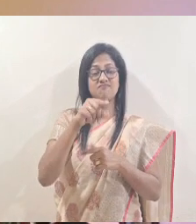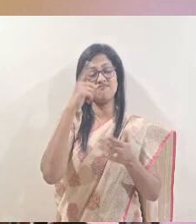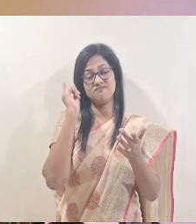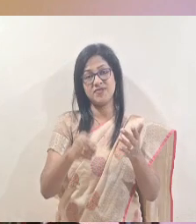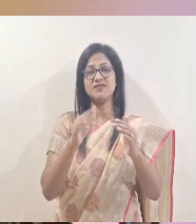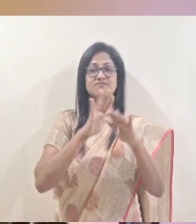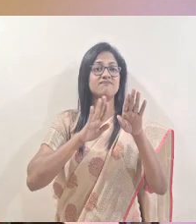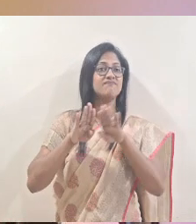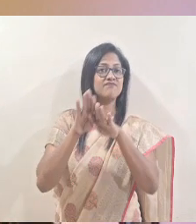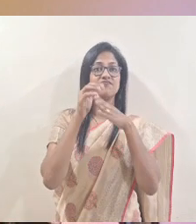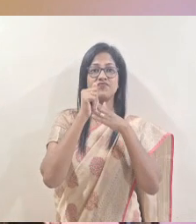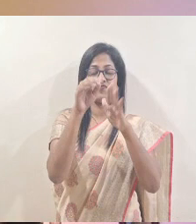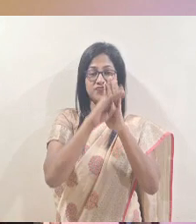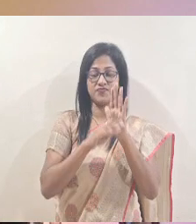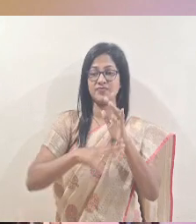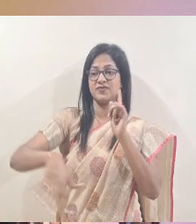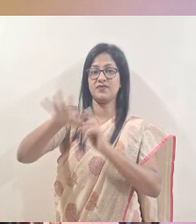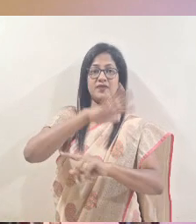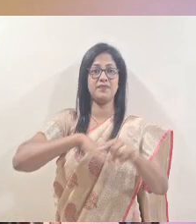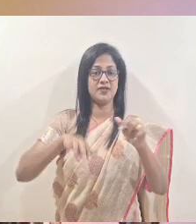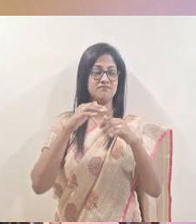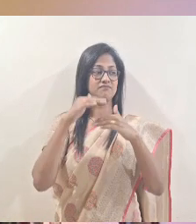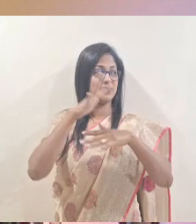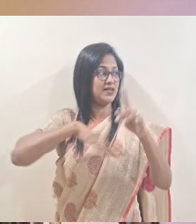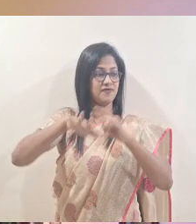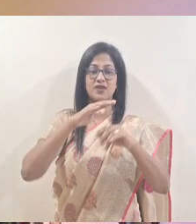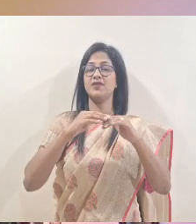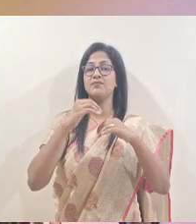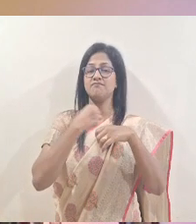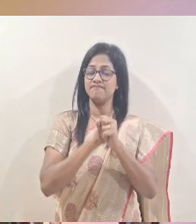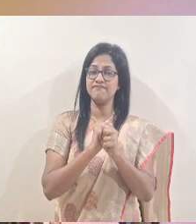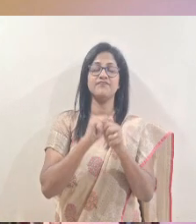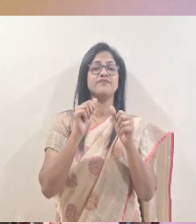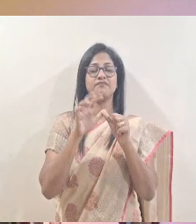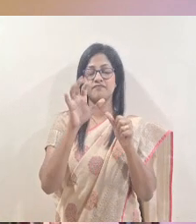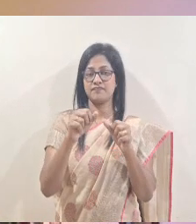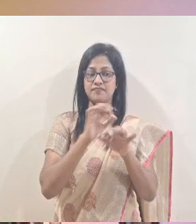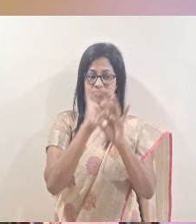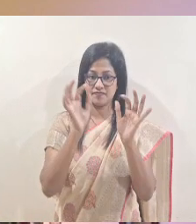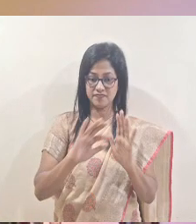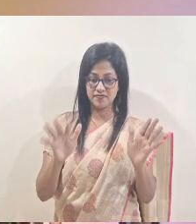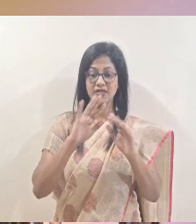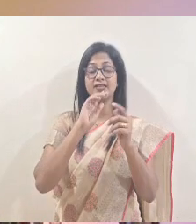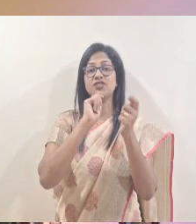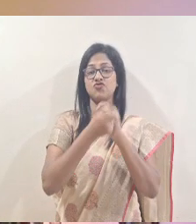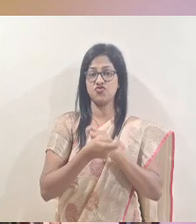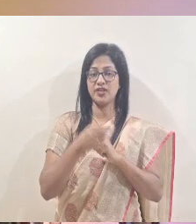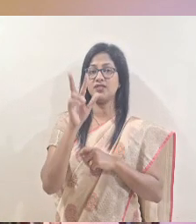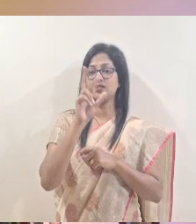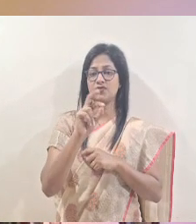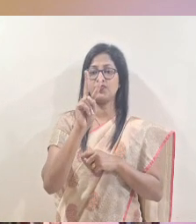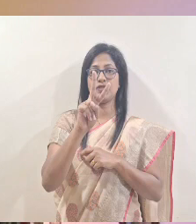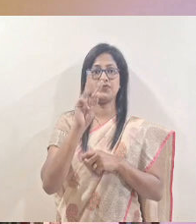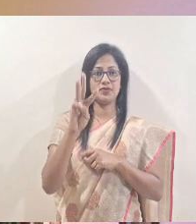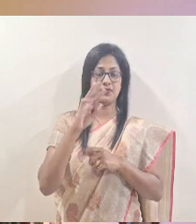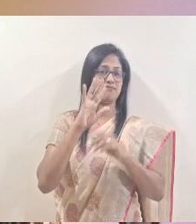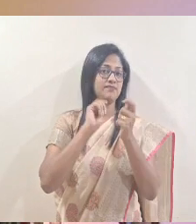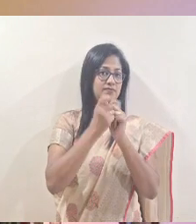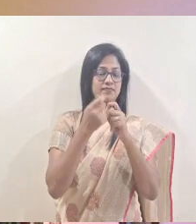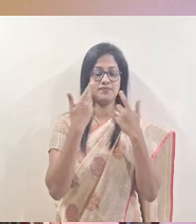harmonized guidelines 2016 for built environment accessibility, later which was amended in